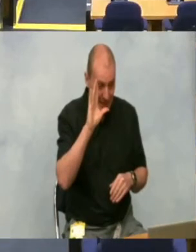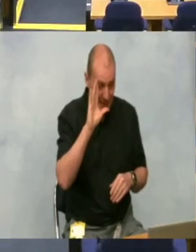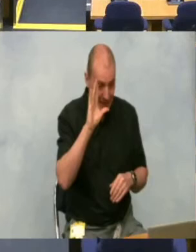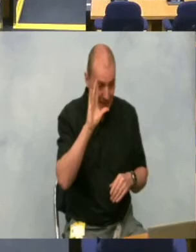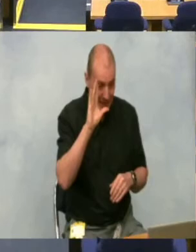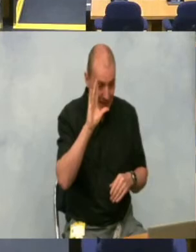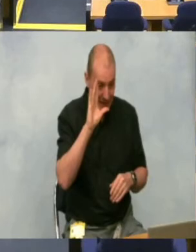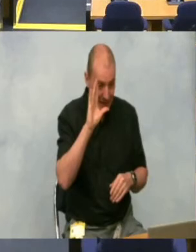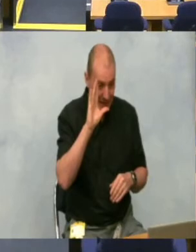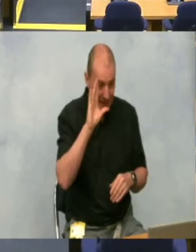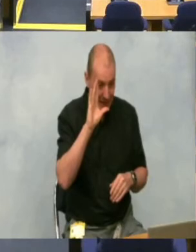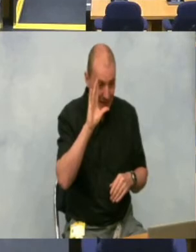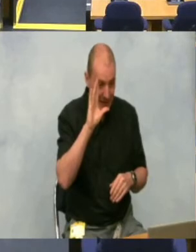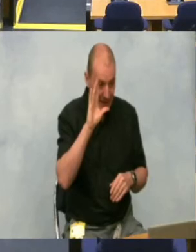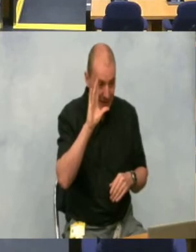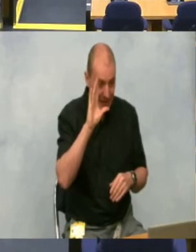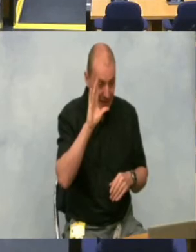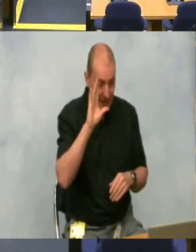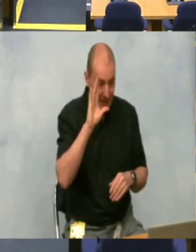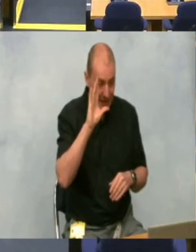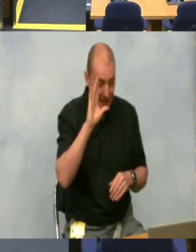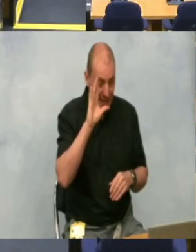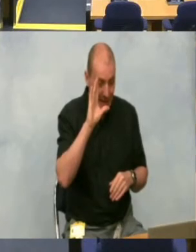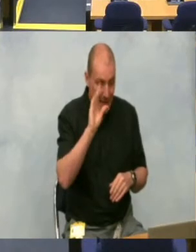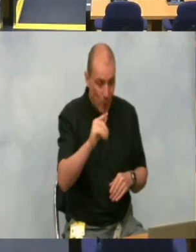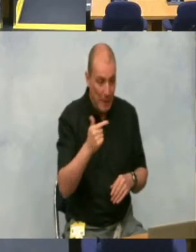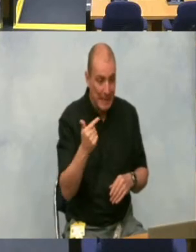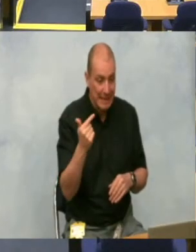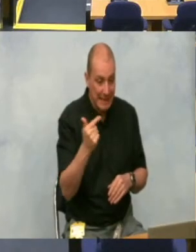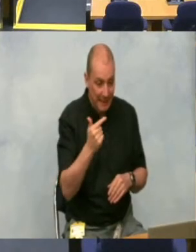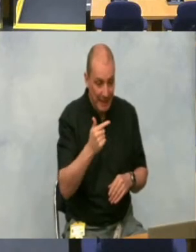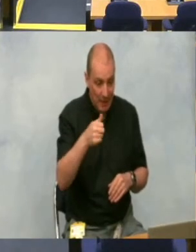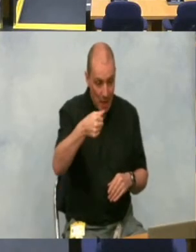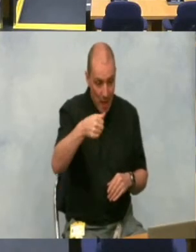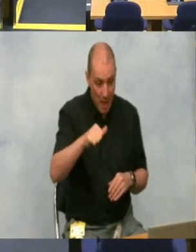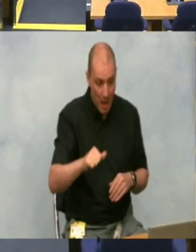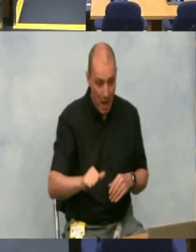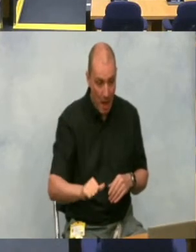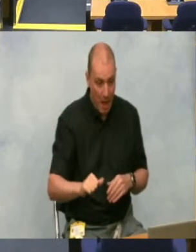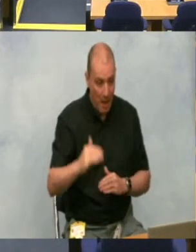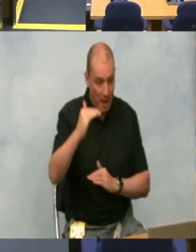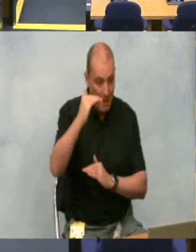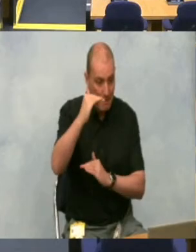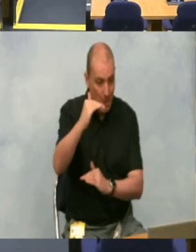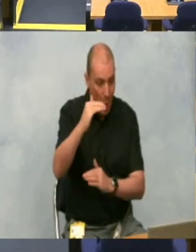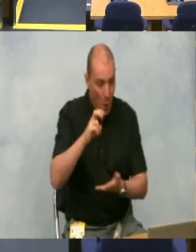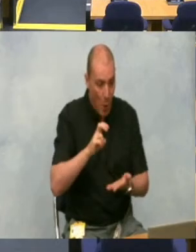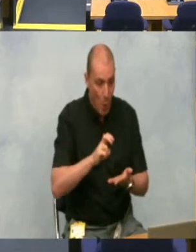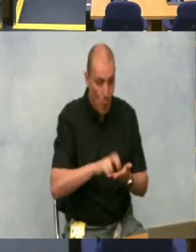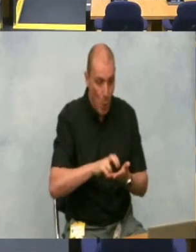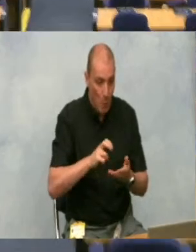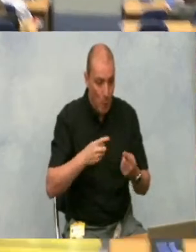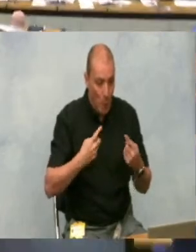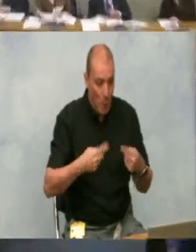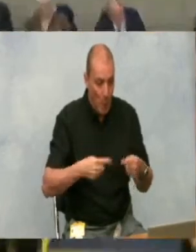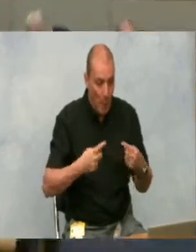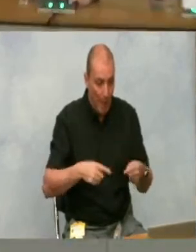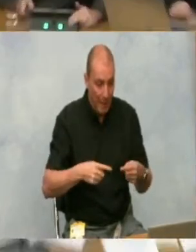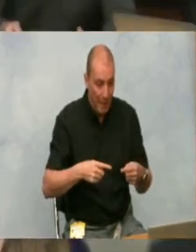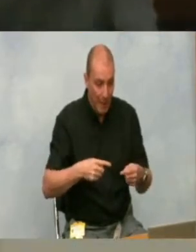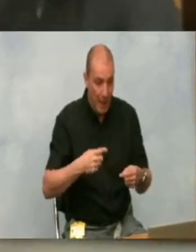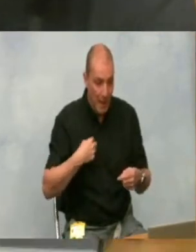any questions or comments to any of the noting items. Can we agree that, committee, or is anyone otherwise minded? I'll second